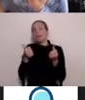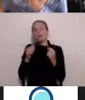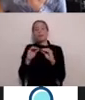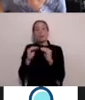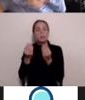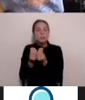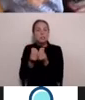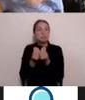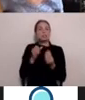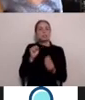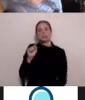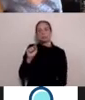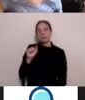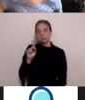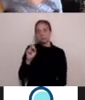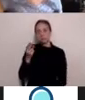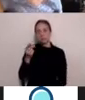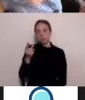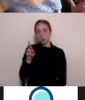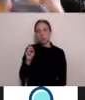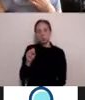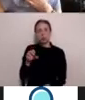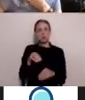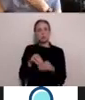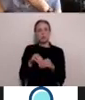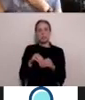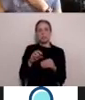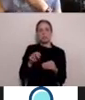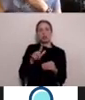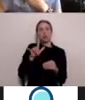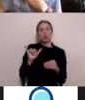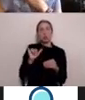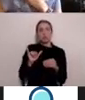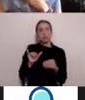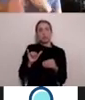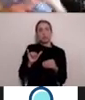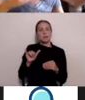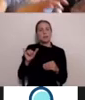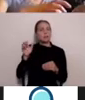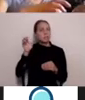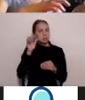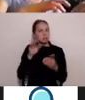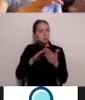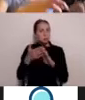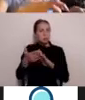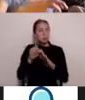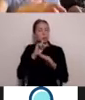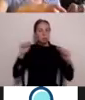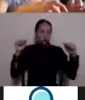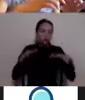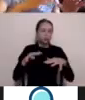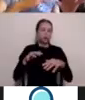hearing community really rally together to work with parent leaders from